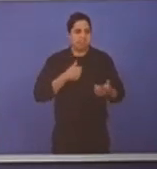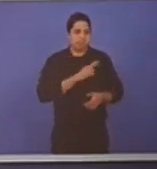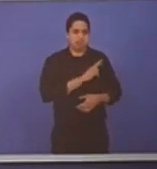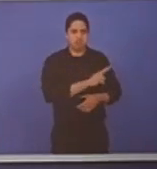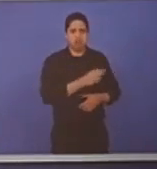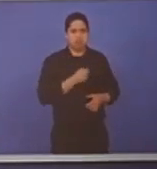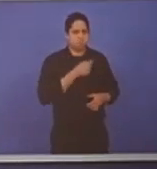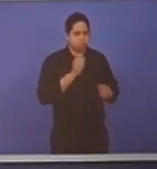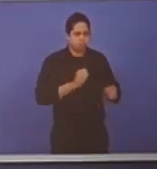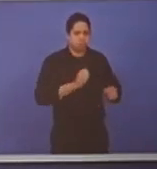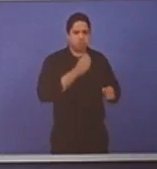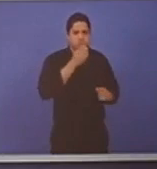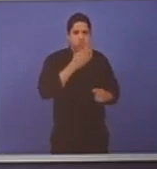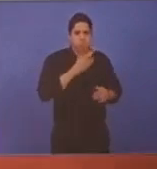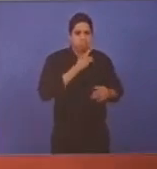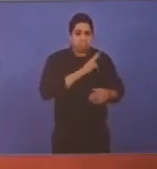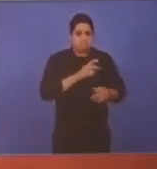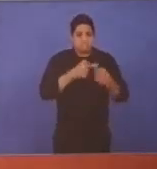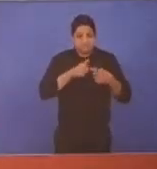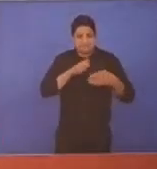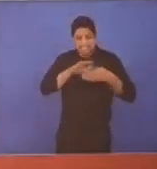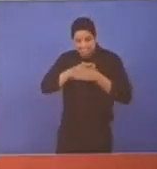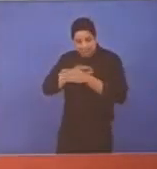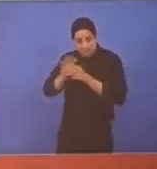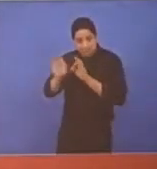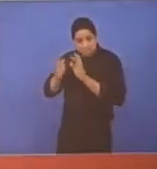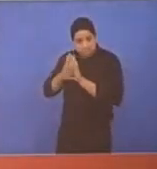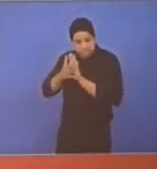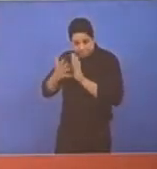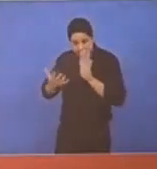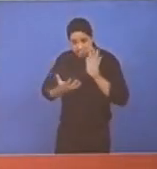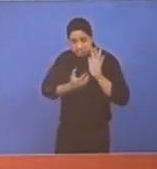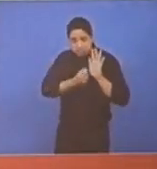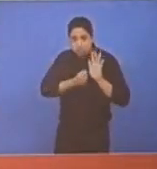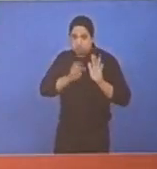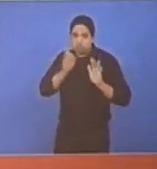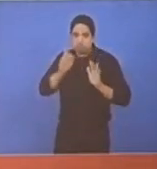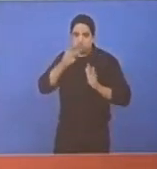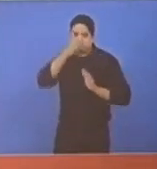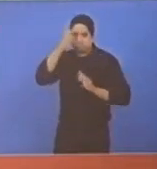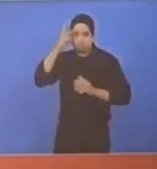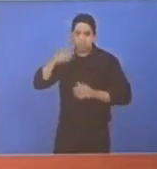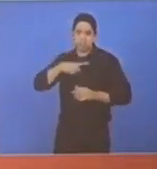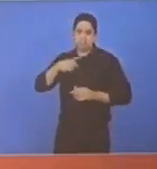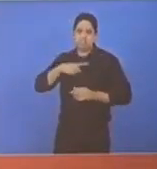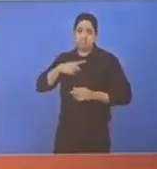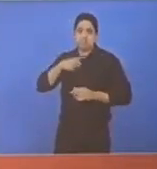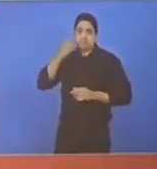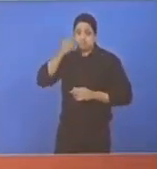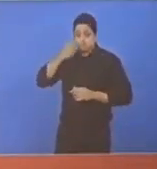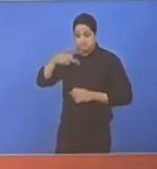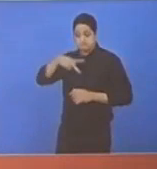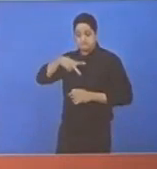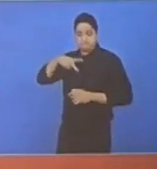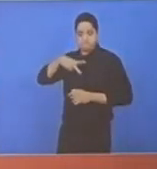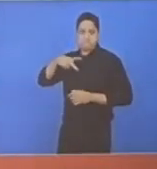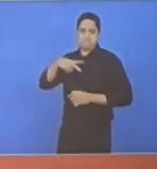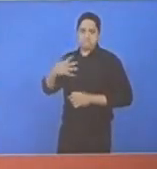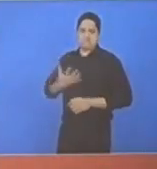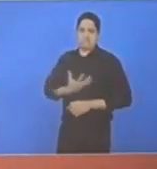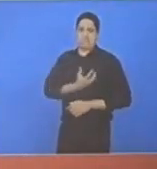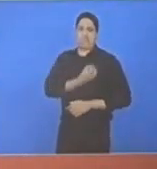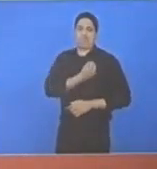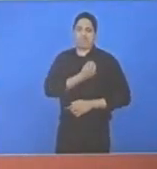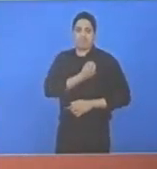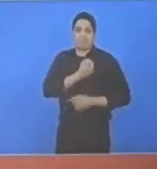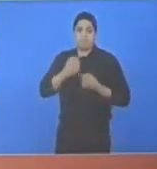In the religion, you can be a good man, a man of a good deed, but in the feast of the Lord,